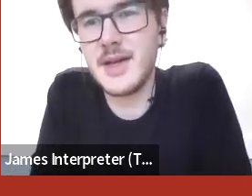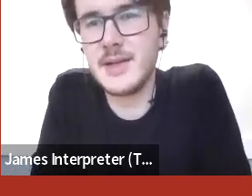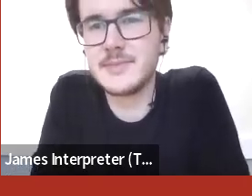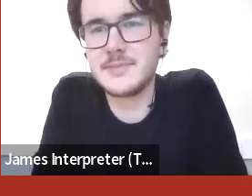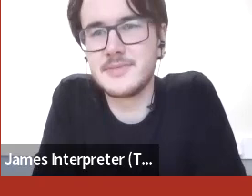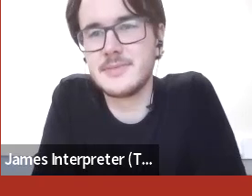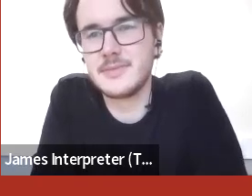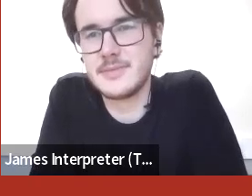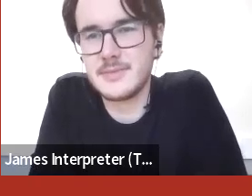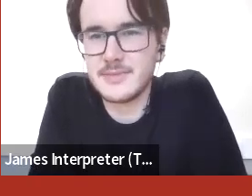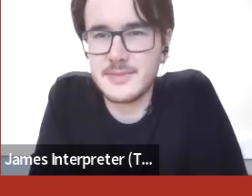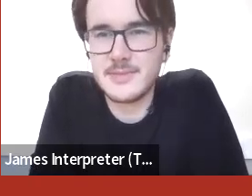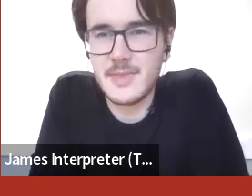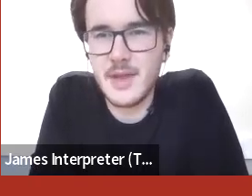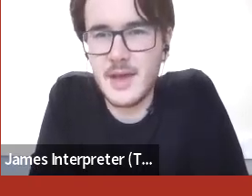L,